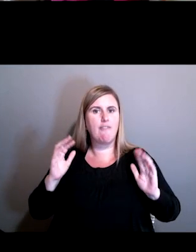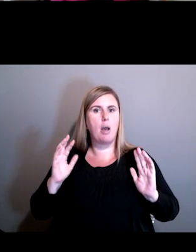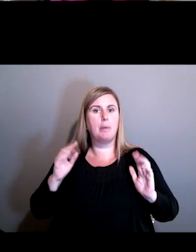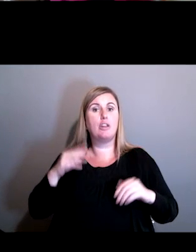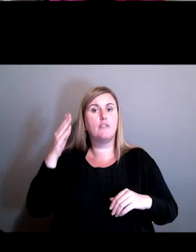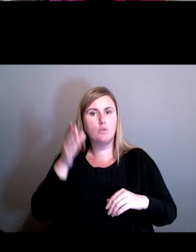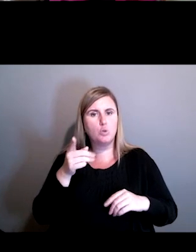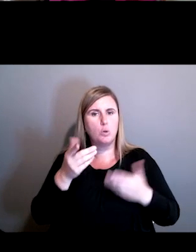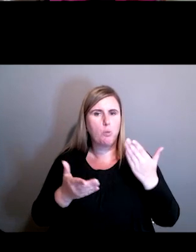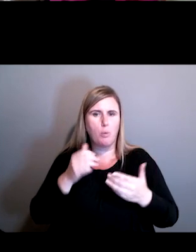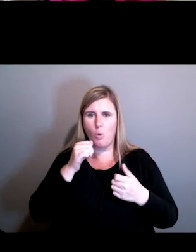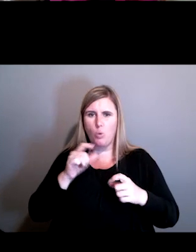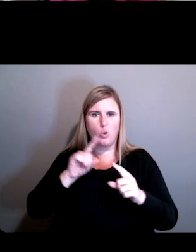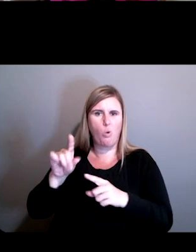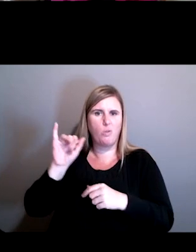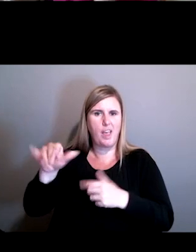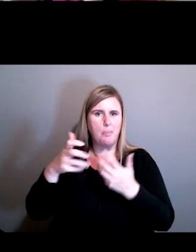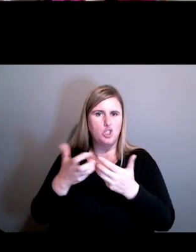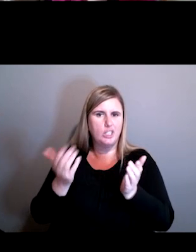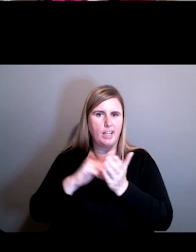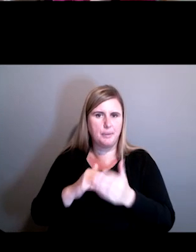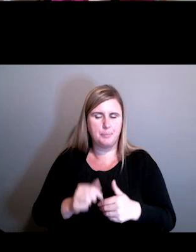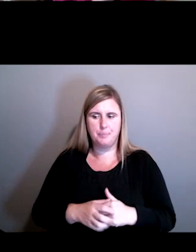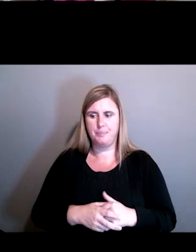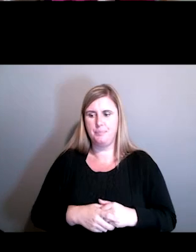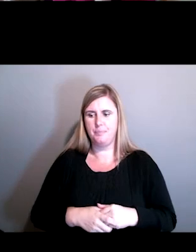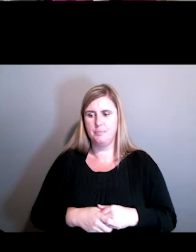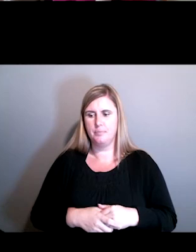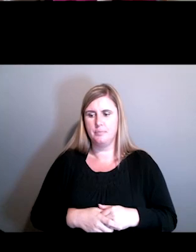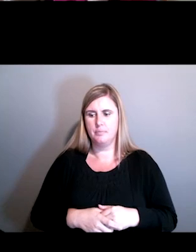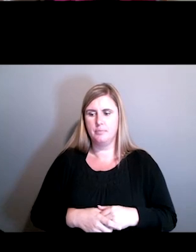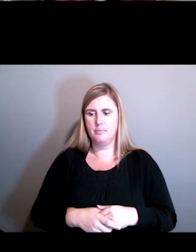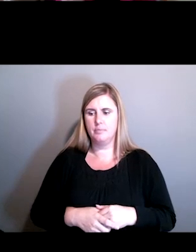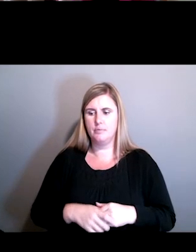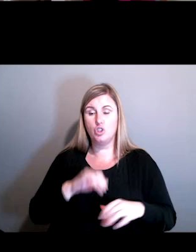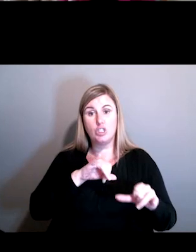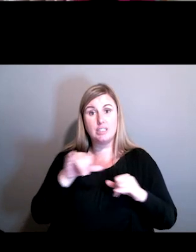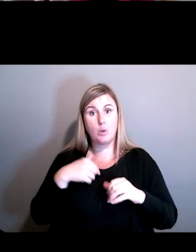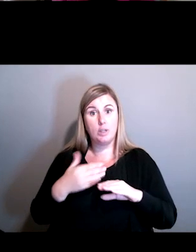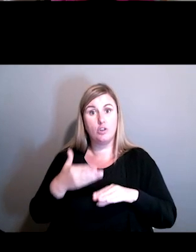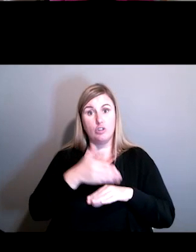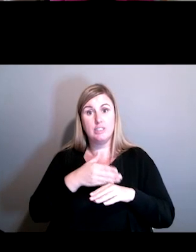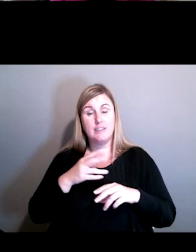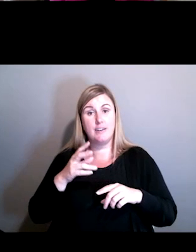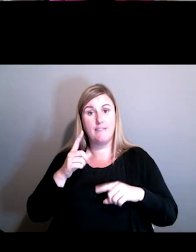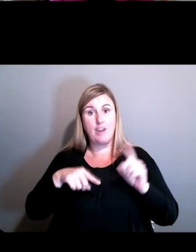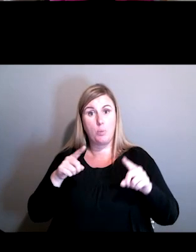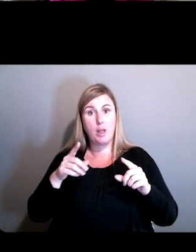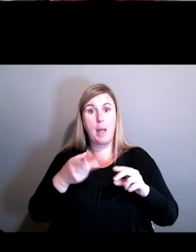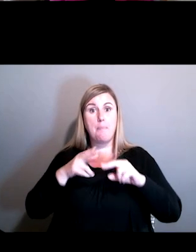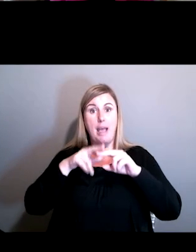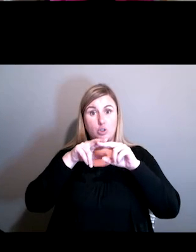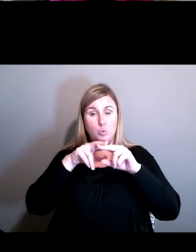machine again. So just like we increase in variability and magnitude, the students may also do that when